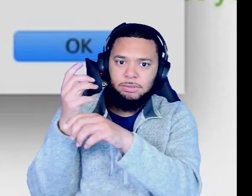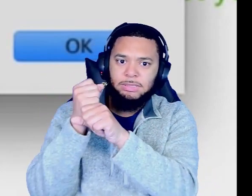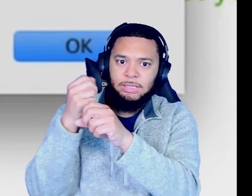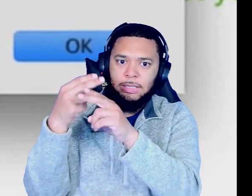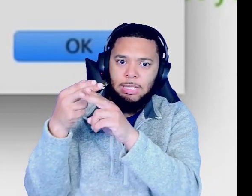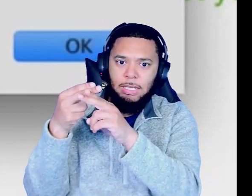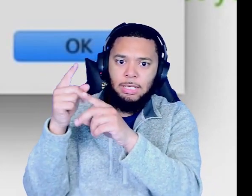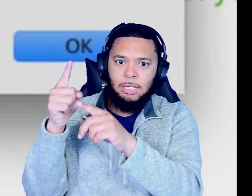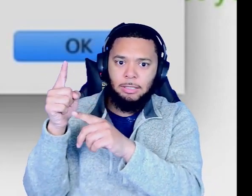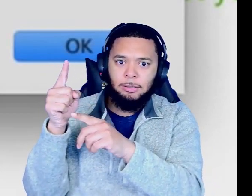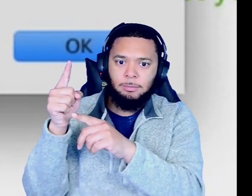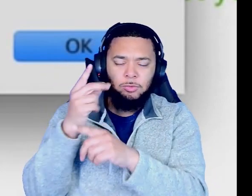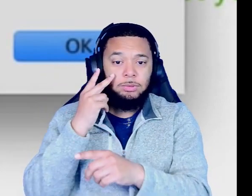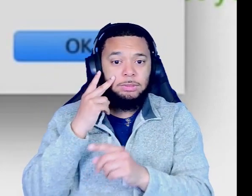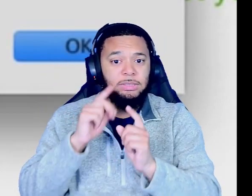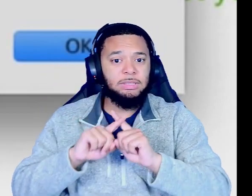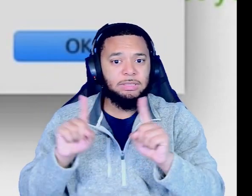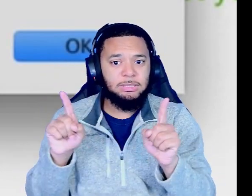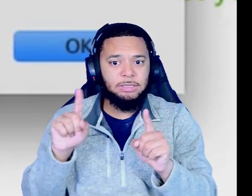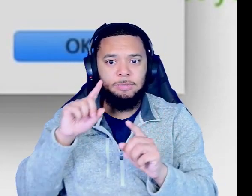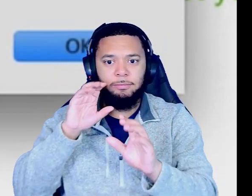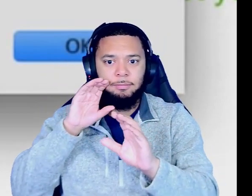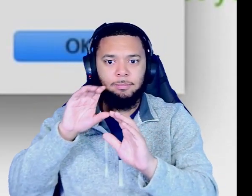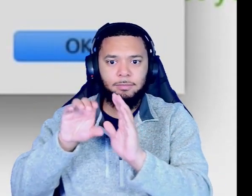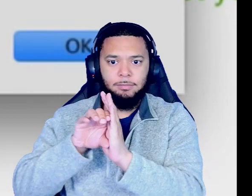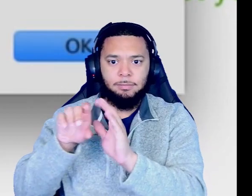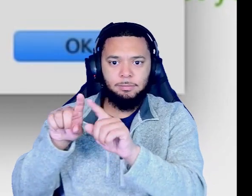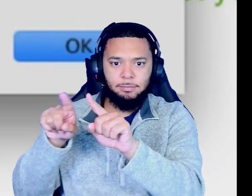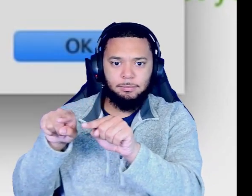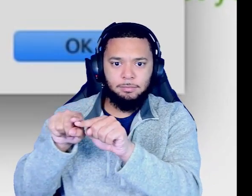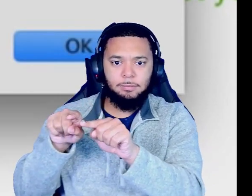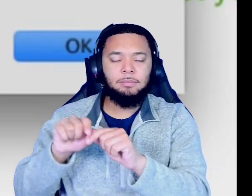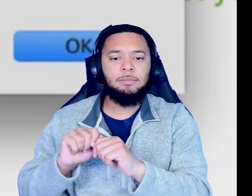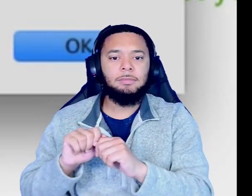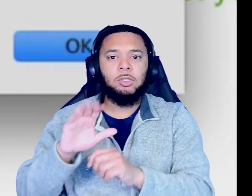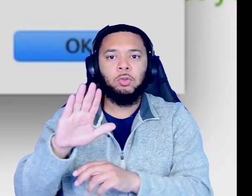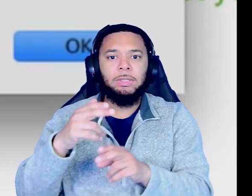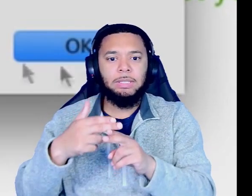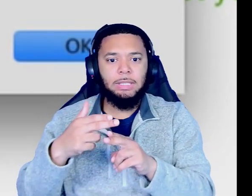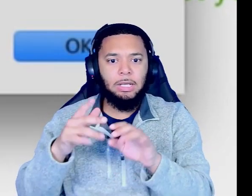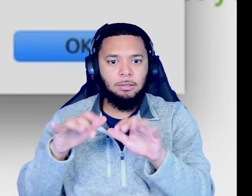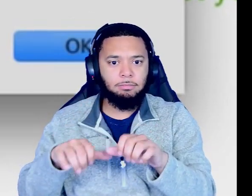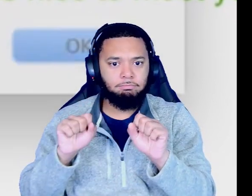see there's a different icon. You can type in your name,